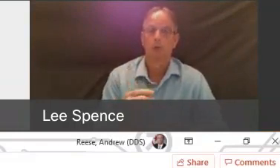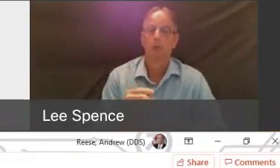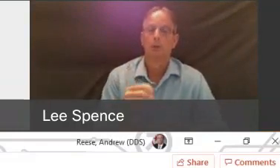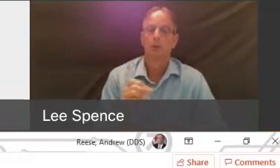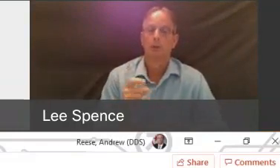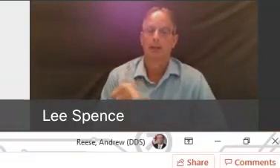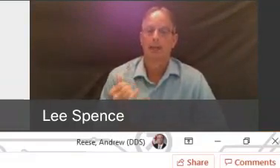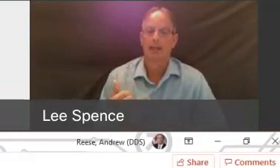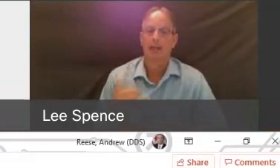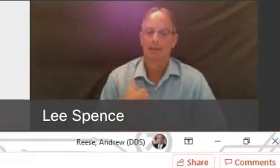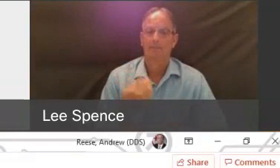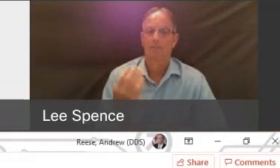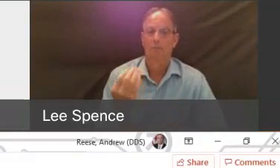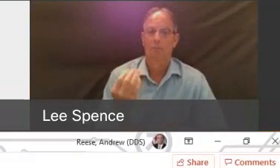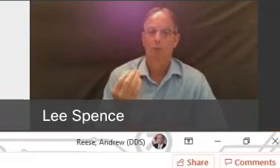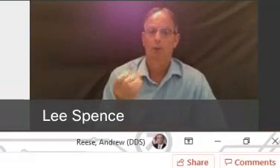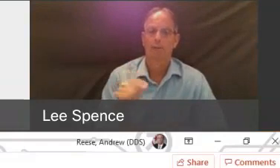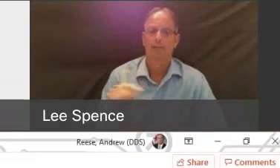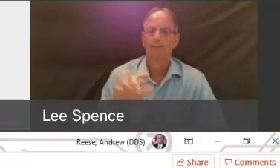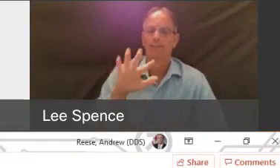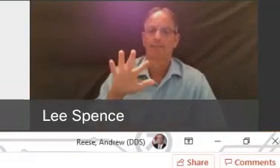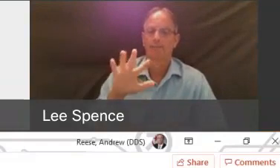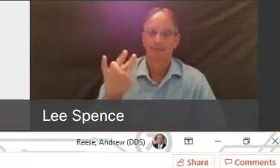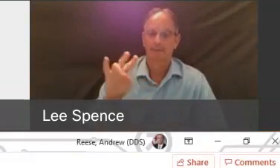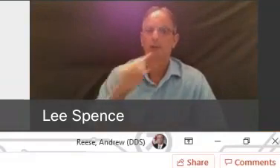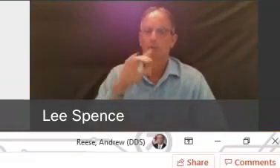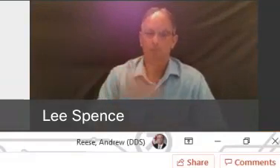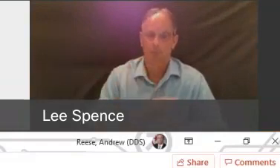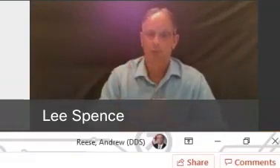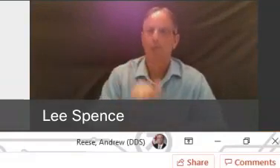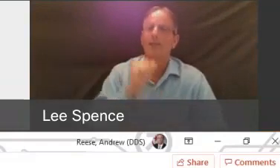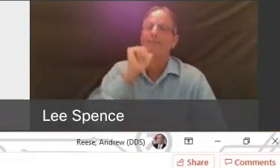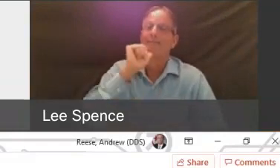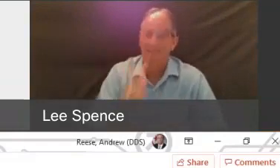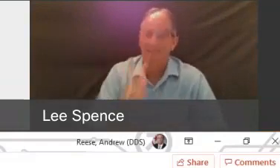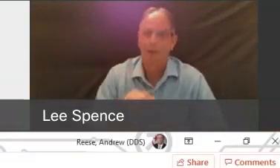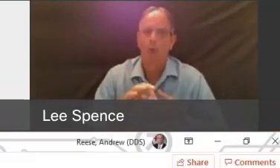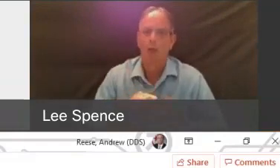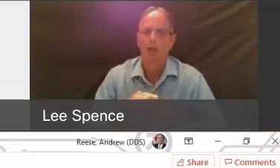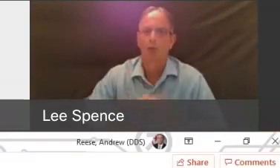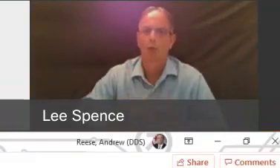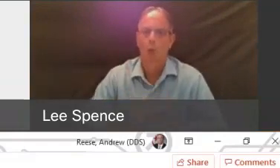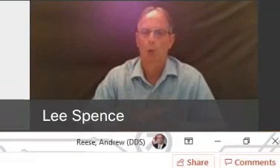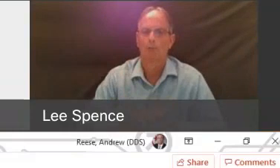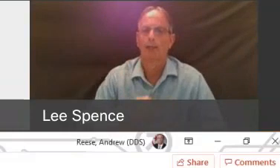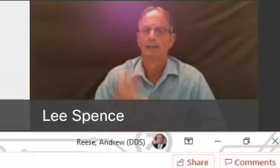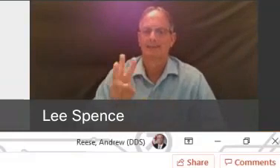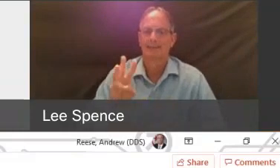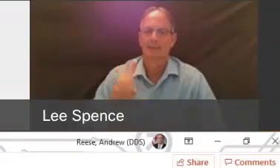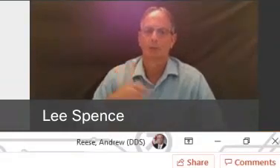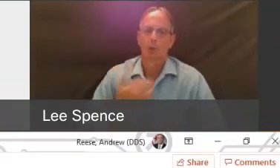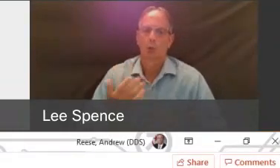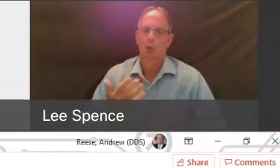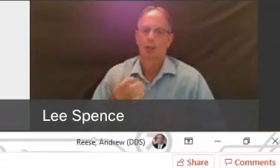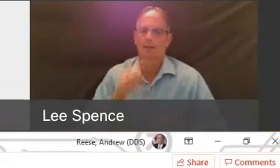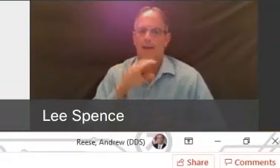We have now had 14 of the 57 that have been confirmed as not COVID related. And for 6, we're awaiting the